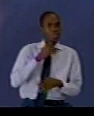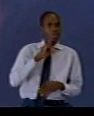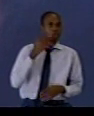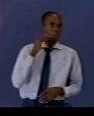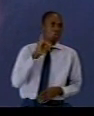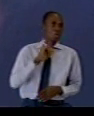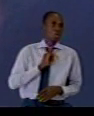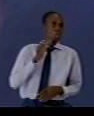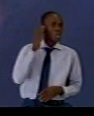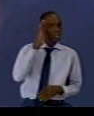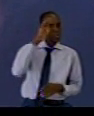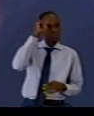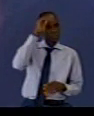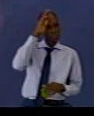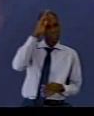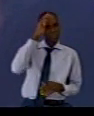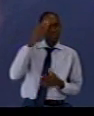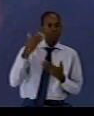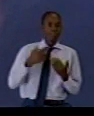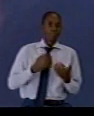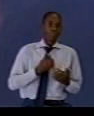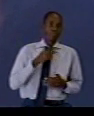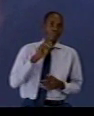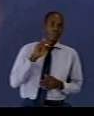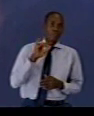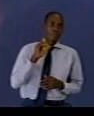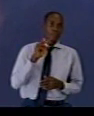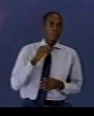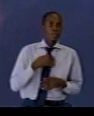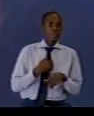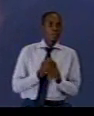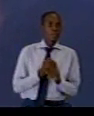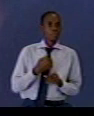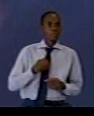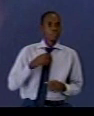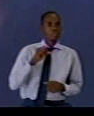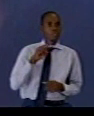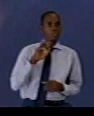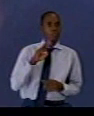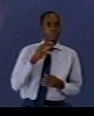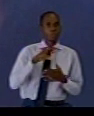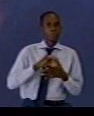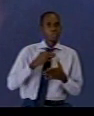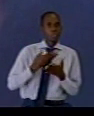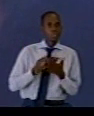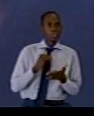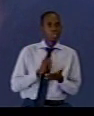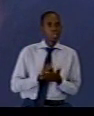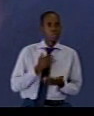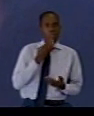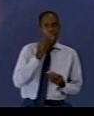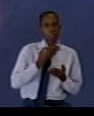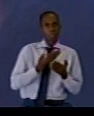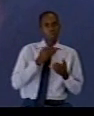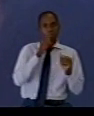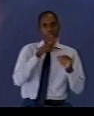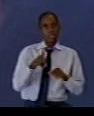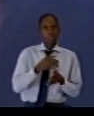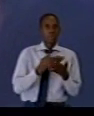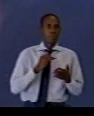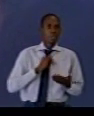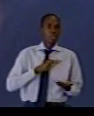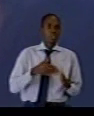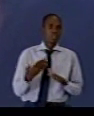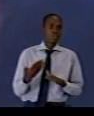venison, and make me savory meat that I may eat, and bless thee before the Lord before my death. Now therefore, my